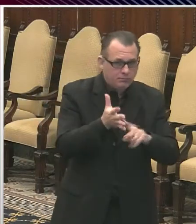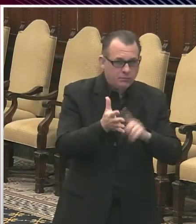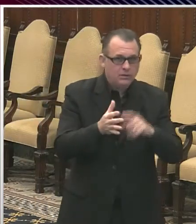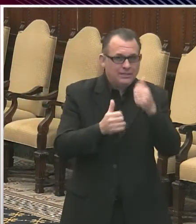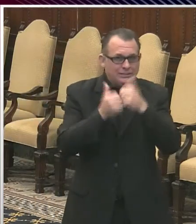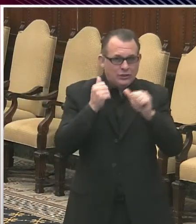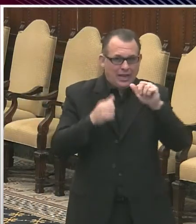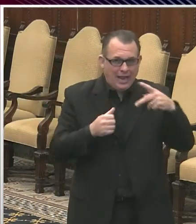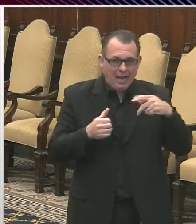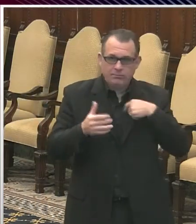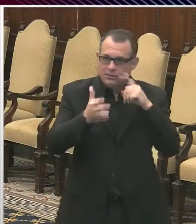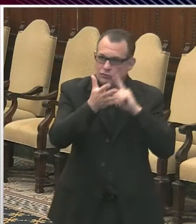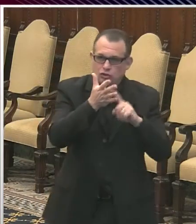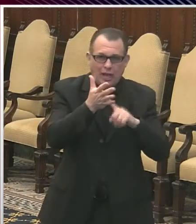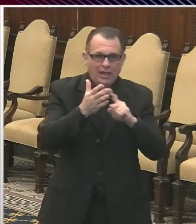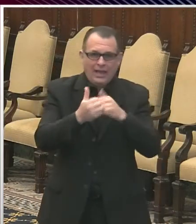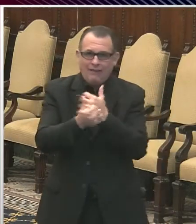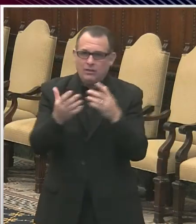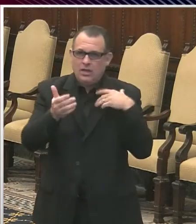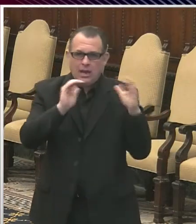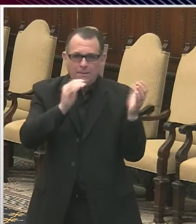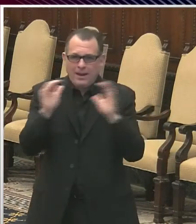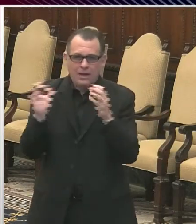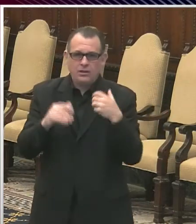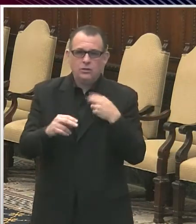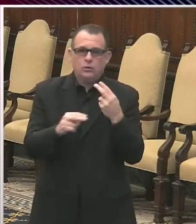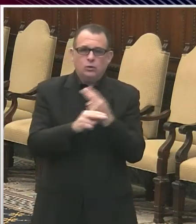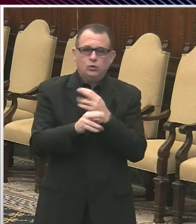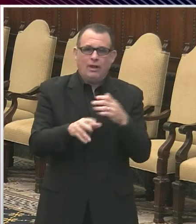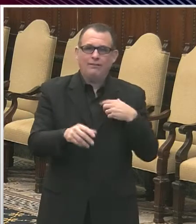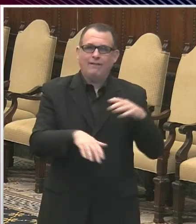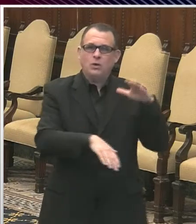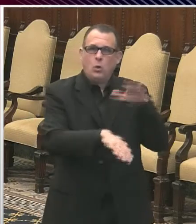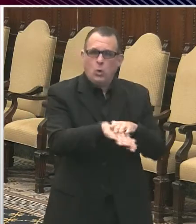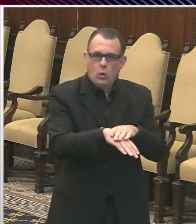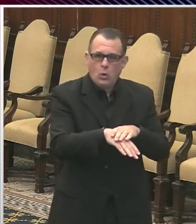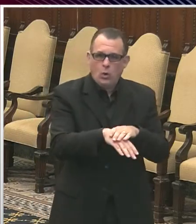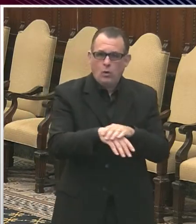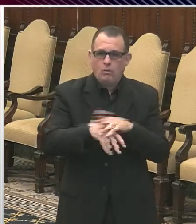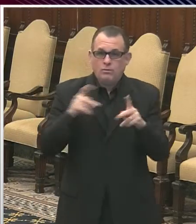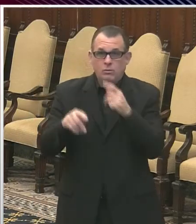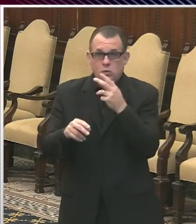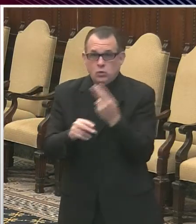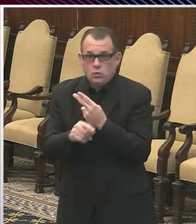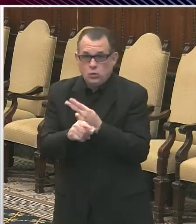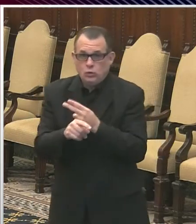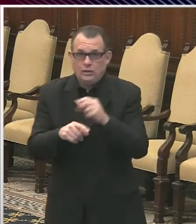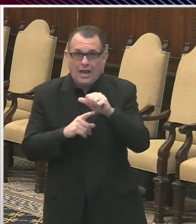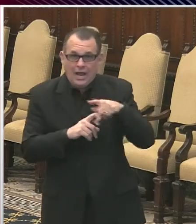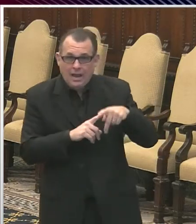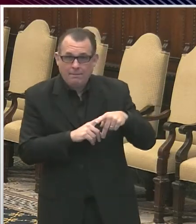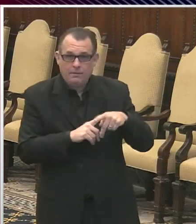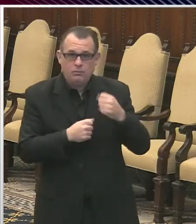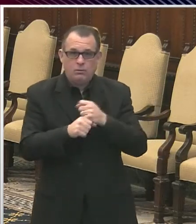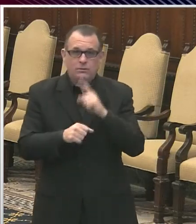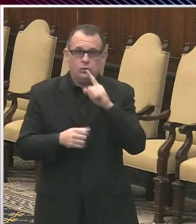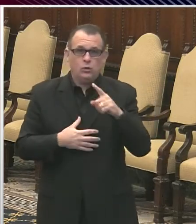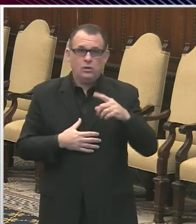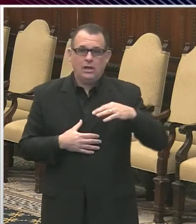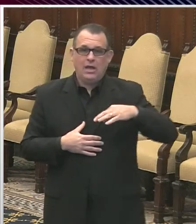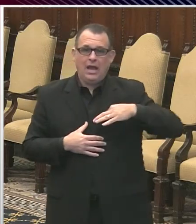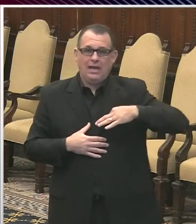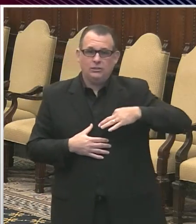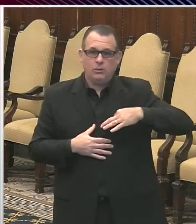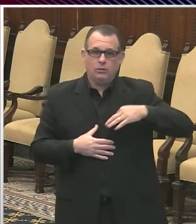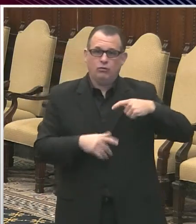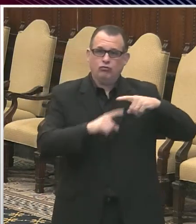The users, my understanding is the users have to turn them on. And so there have to be enough people using them in order to have it be meaningful. So it's definitely not going to rely on them. This